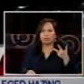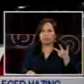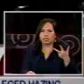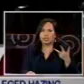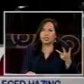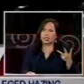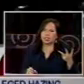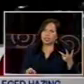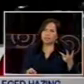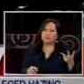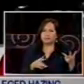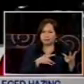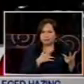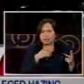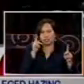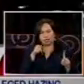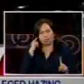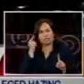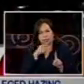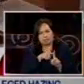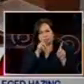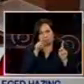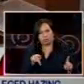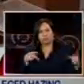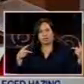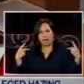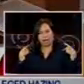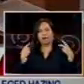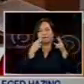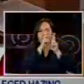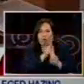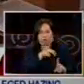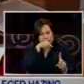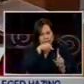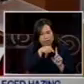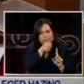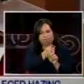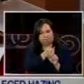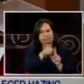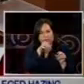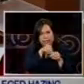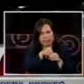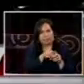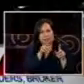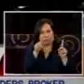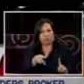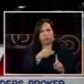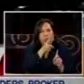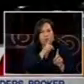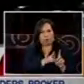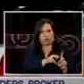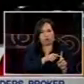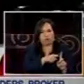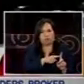honor? Yung bang may akusado, pero bakit naman pati yung